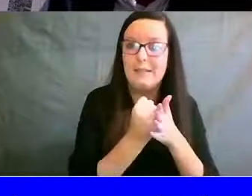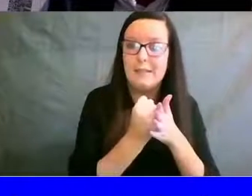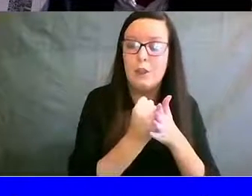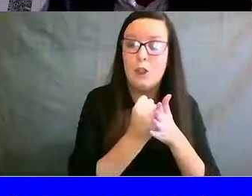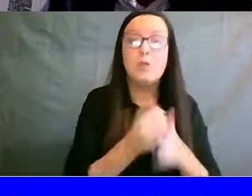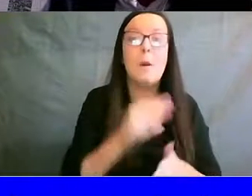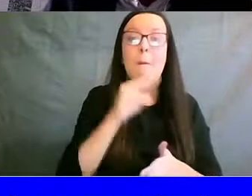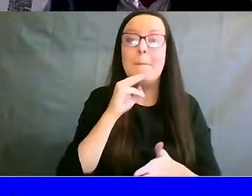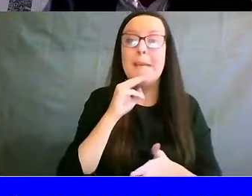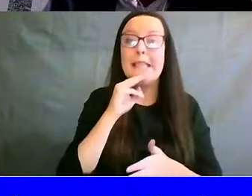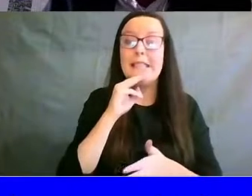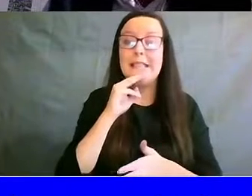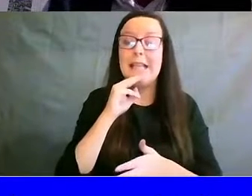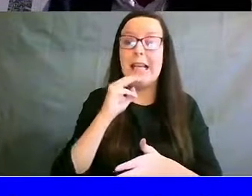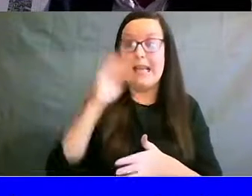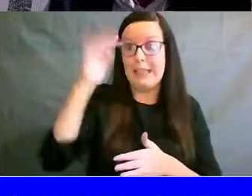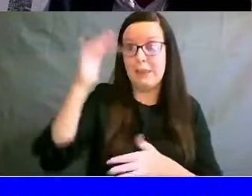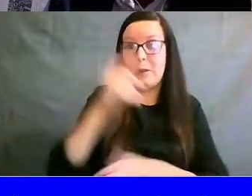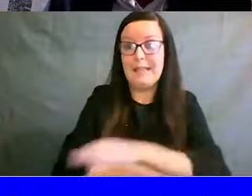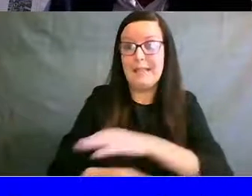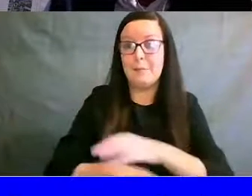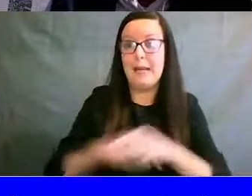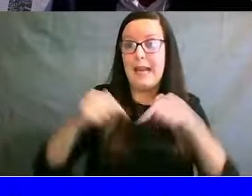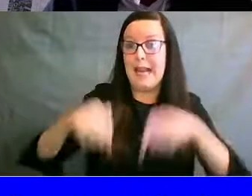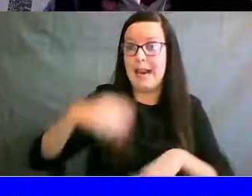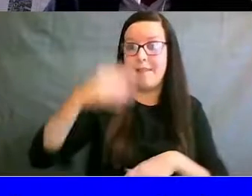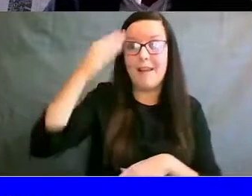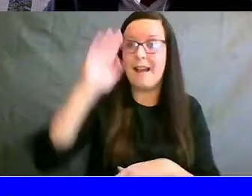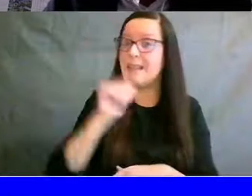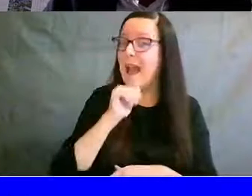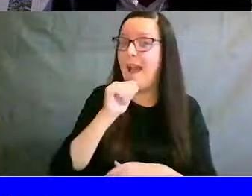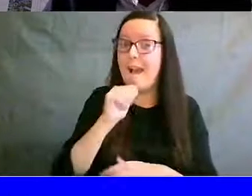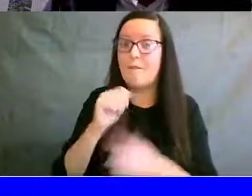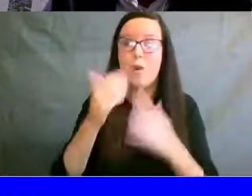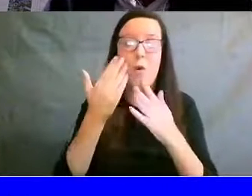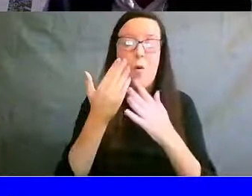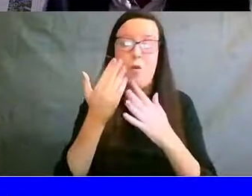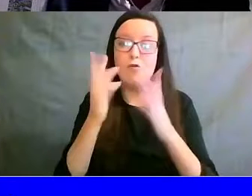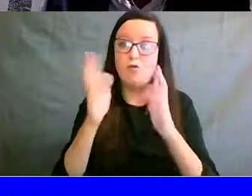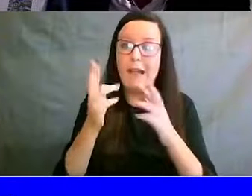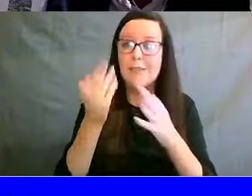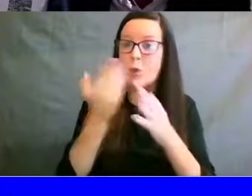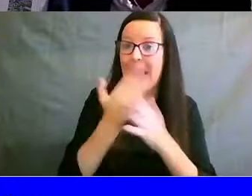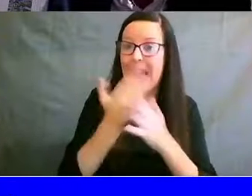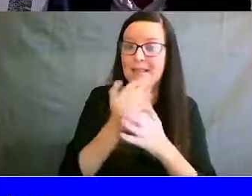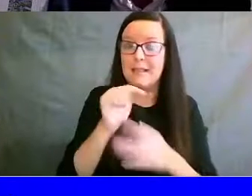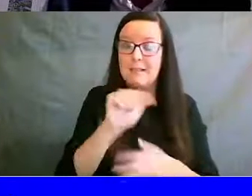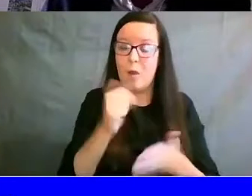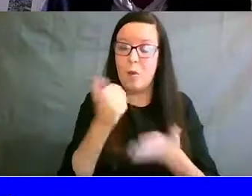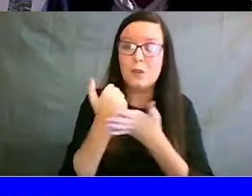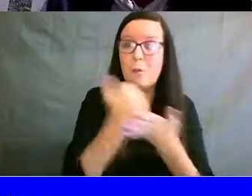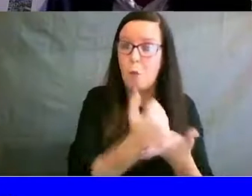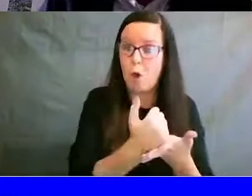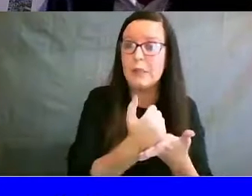no legal right to access those supports, even though they may be available to prosecution witnesses.